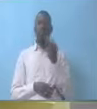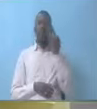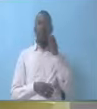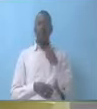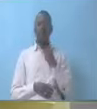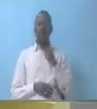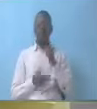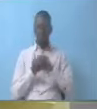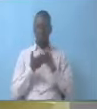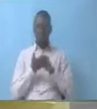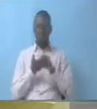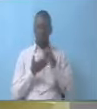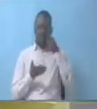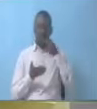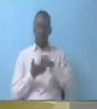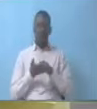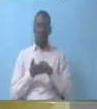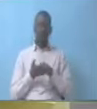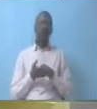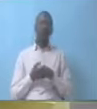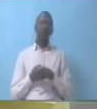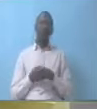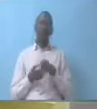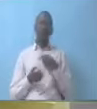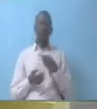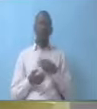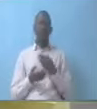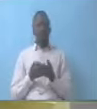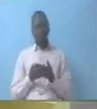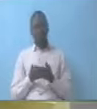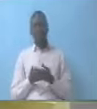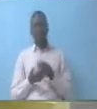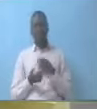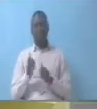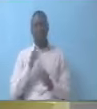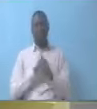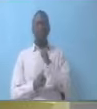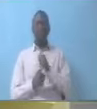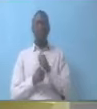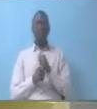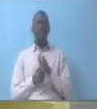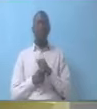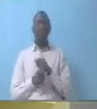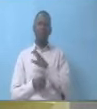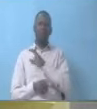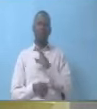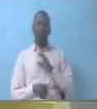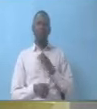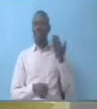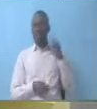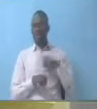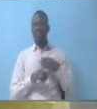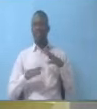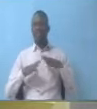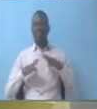that he was ready now to give me my property. Who was he?